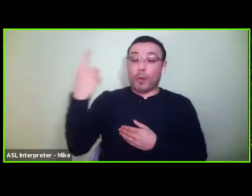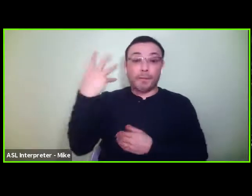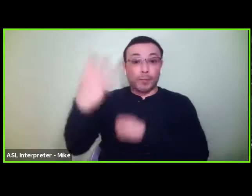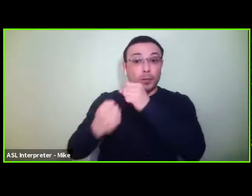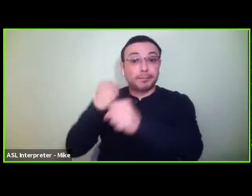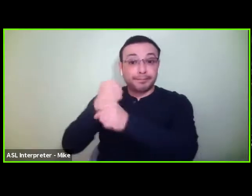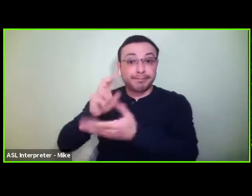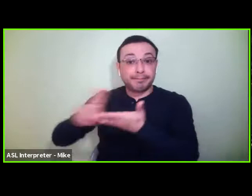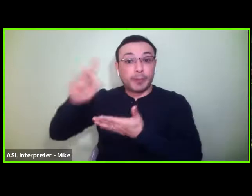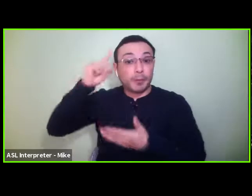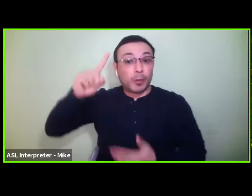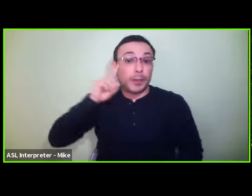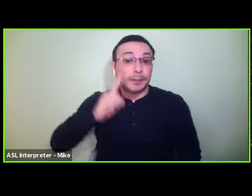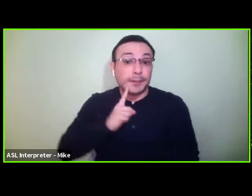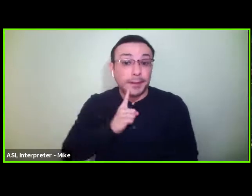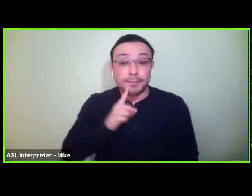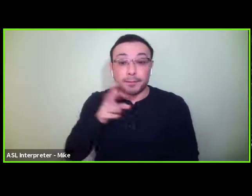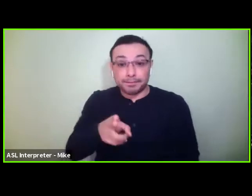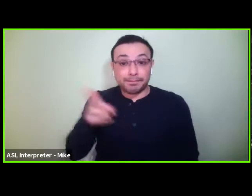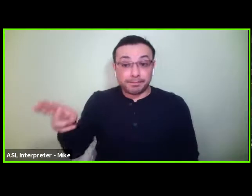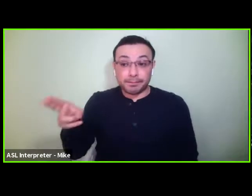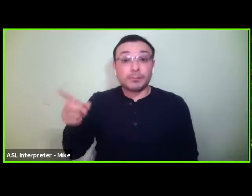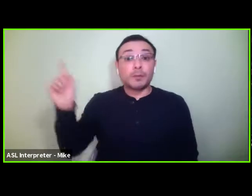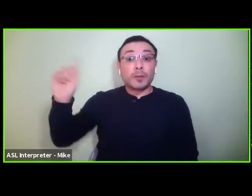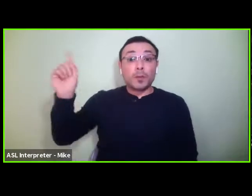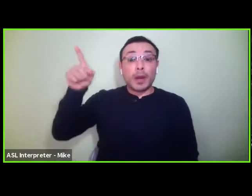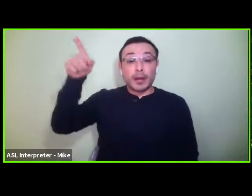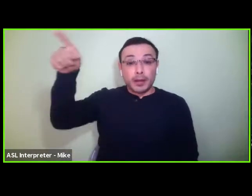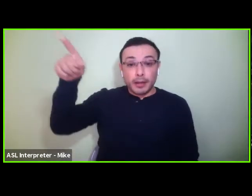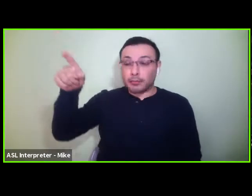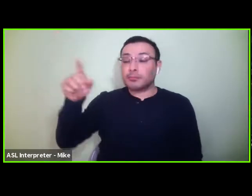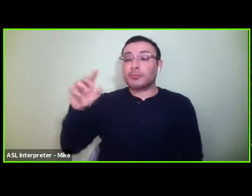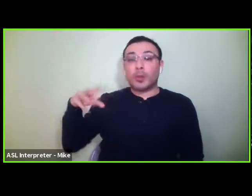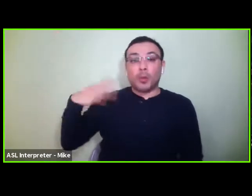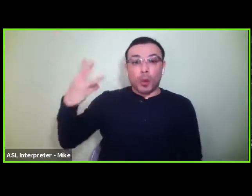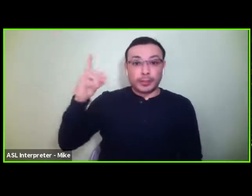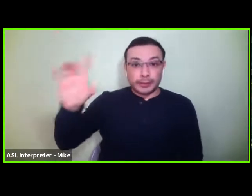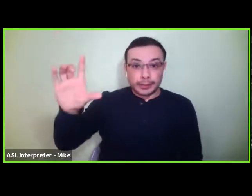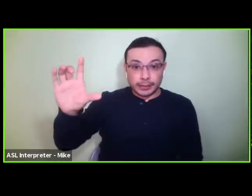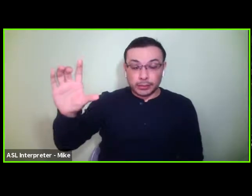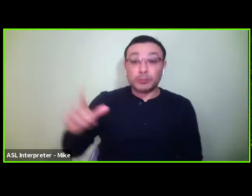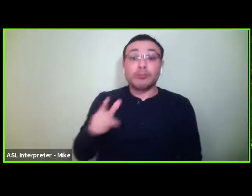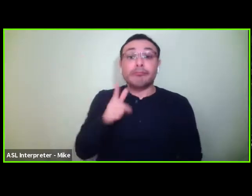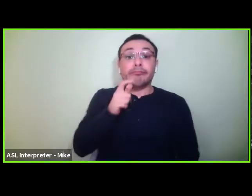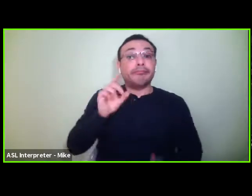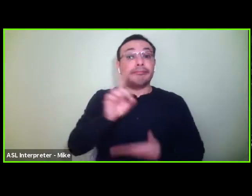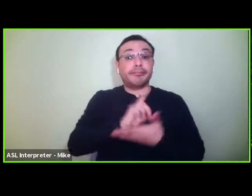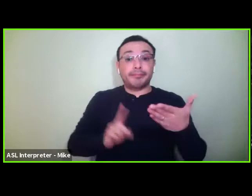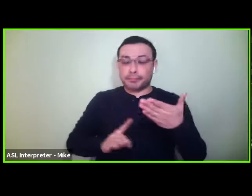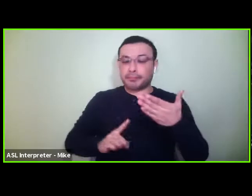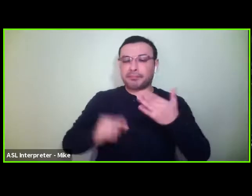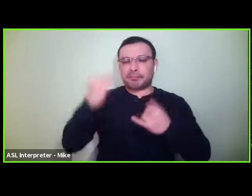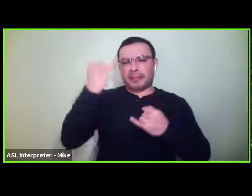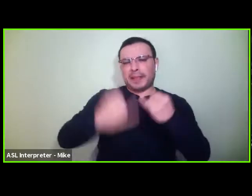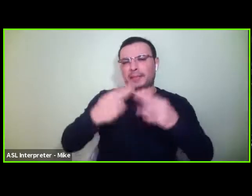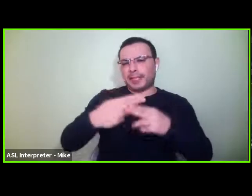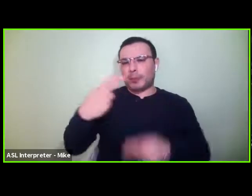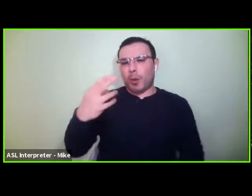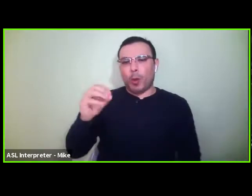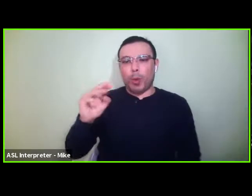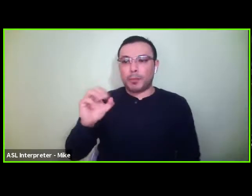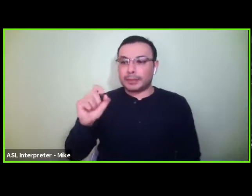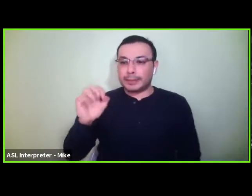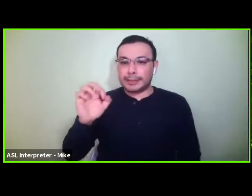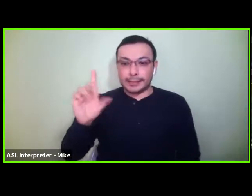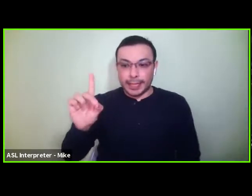in Southeast Washington, D.C., its campus was originally designed by Frederick Law Olmsted in 1866. And not